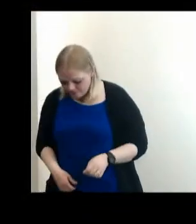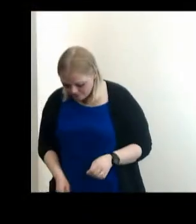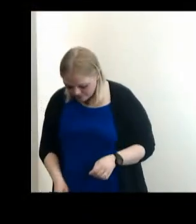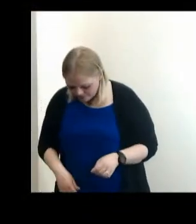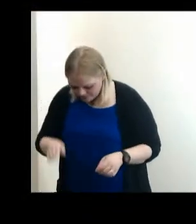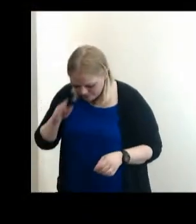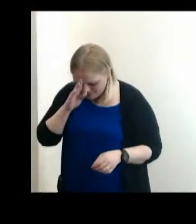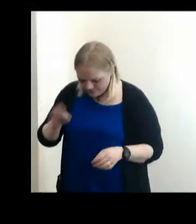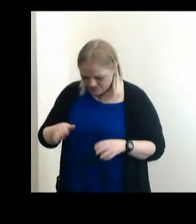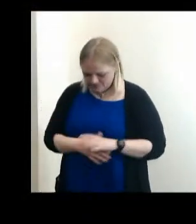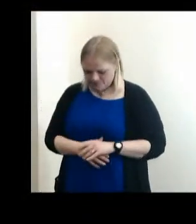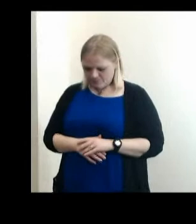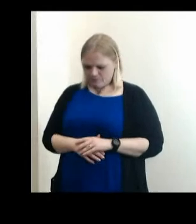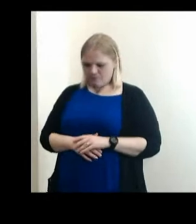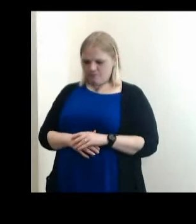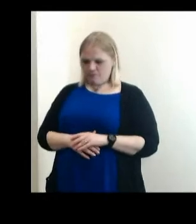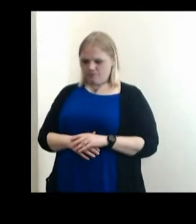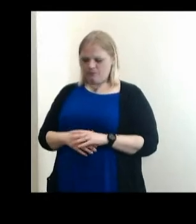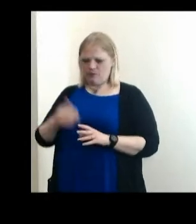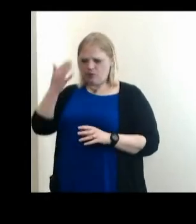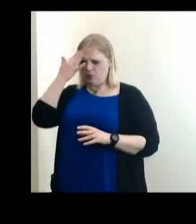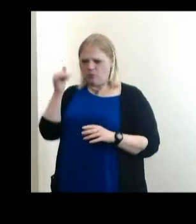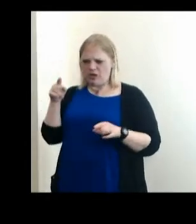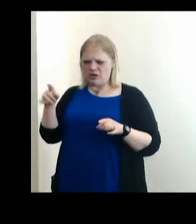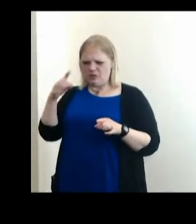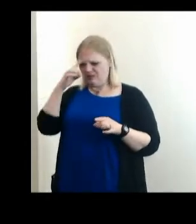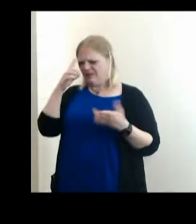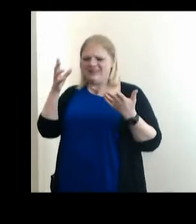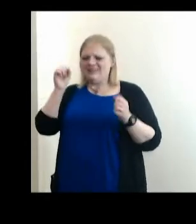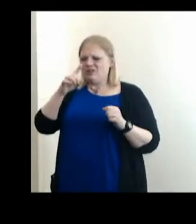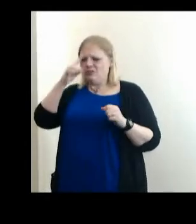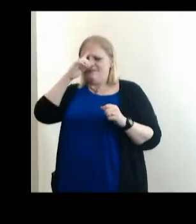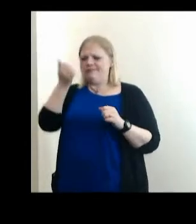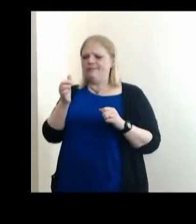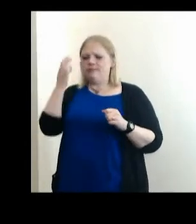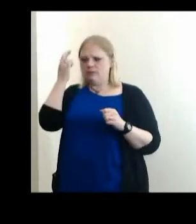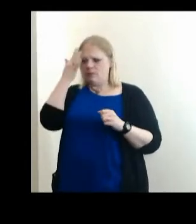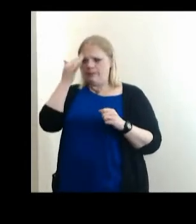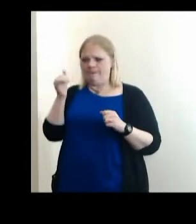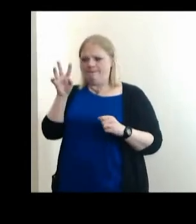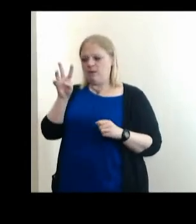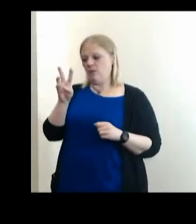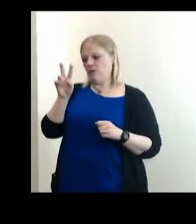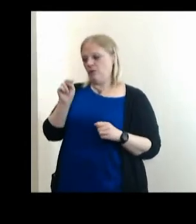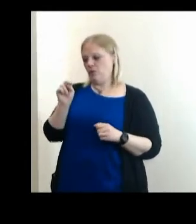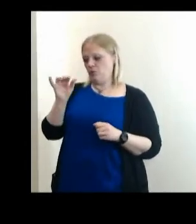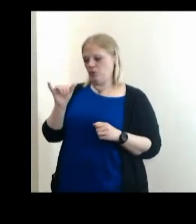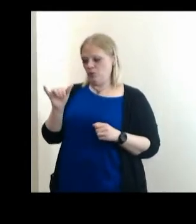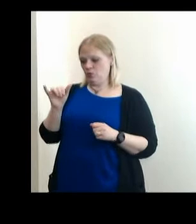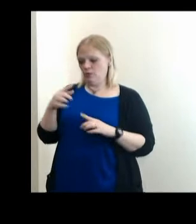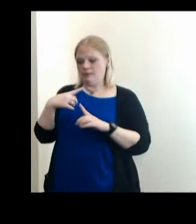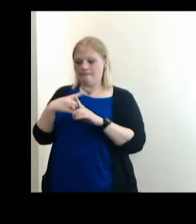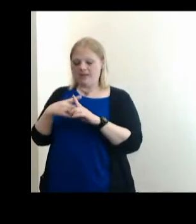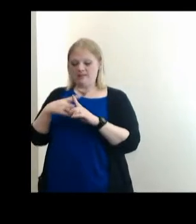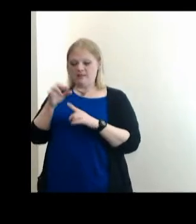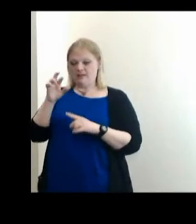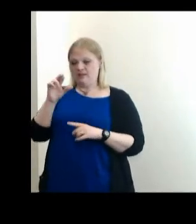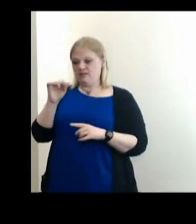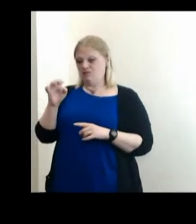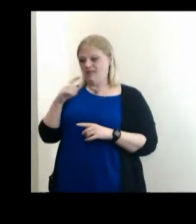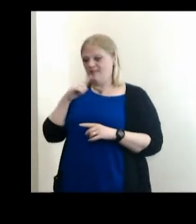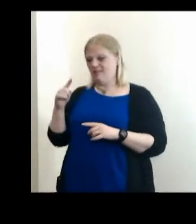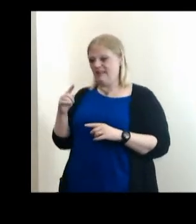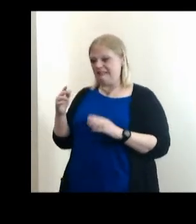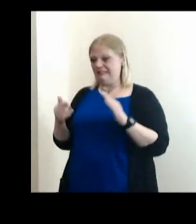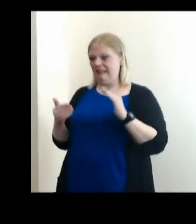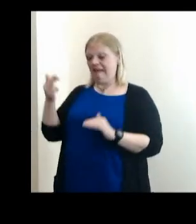Hi, Mark. Why do you think, can you think of any reason why Western New York's positivity rate is higher than